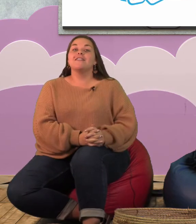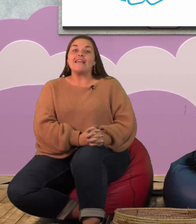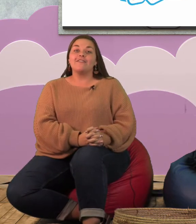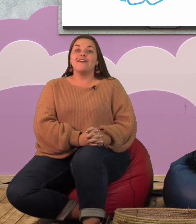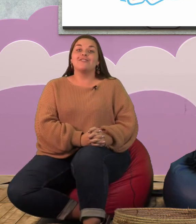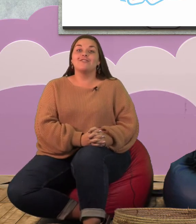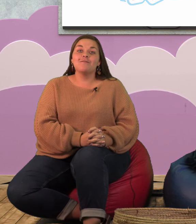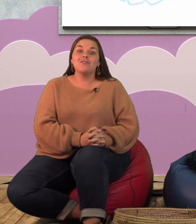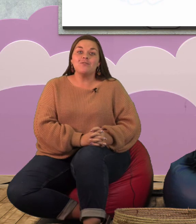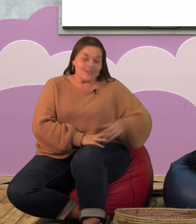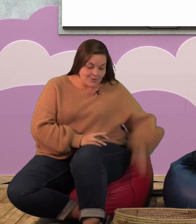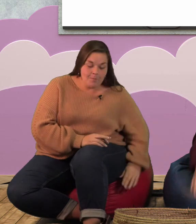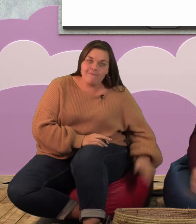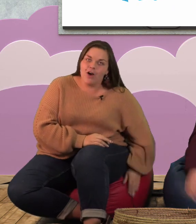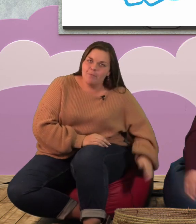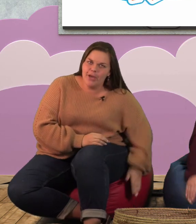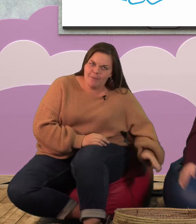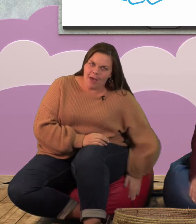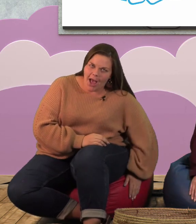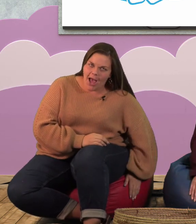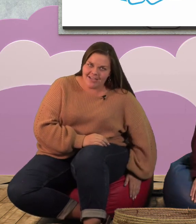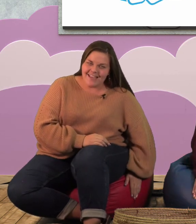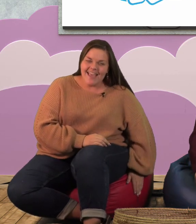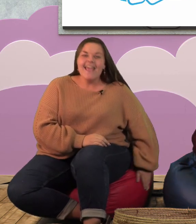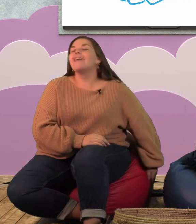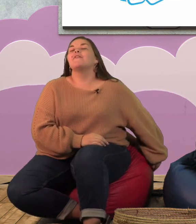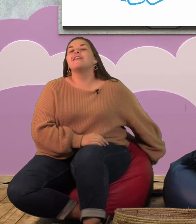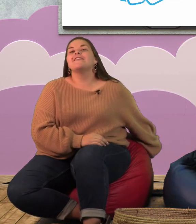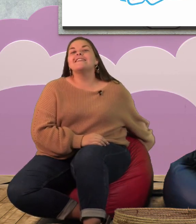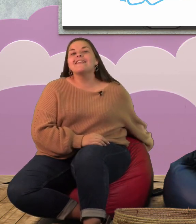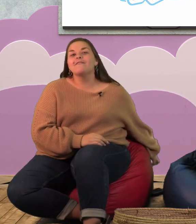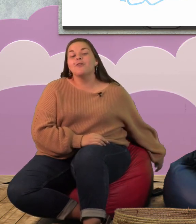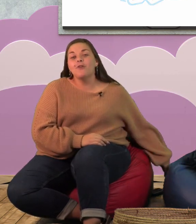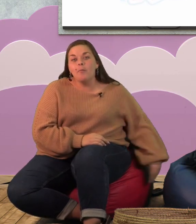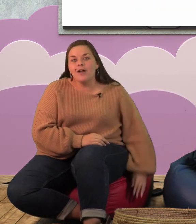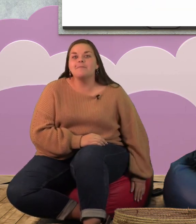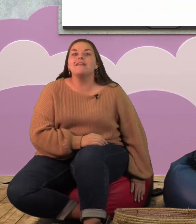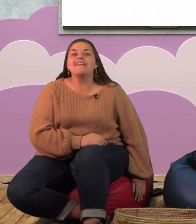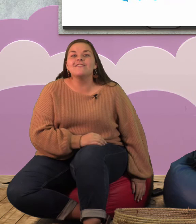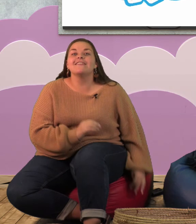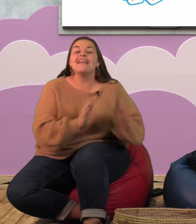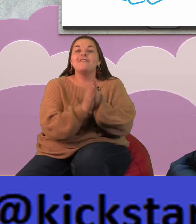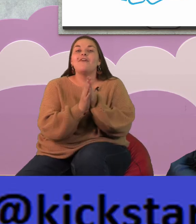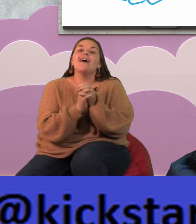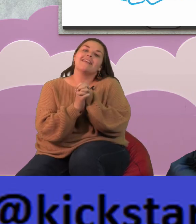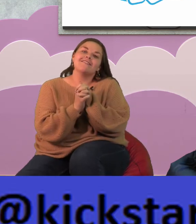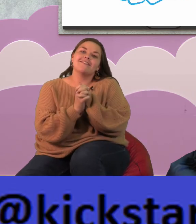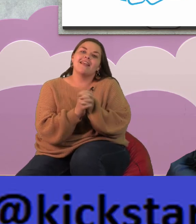we want to thank Innovation so much for these super fun print bags. If you want to arrange anything for your party, please visit